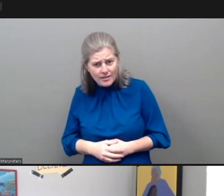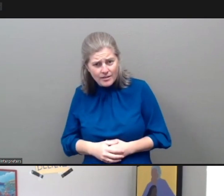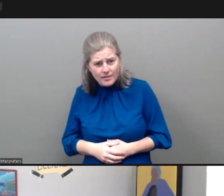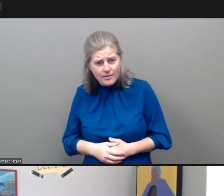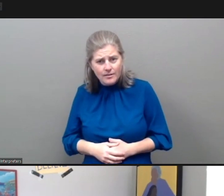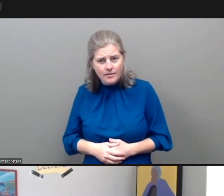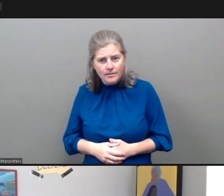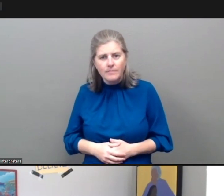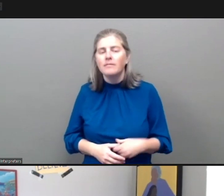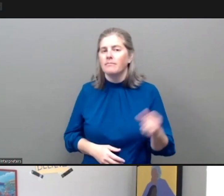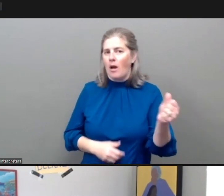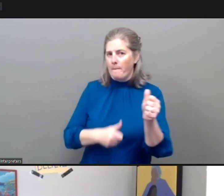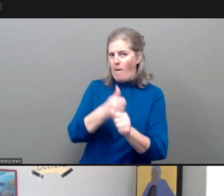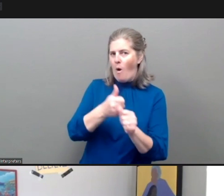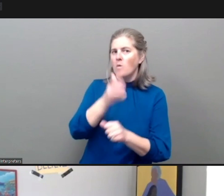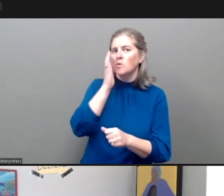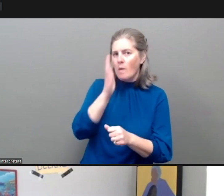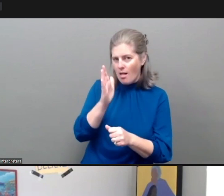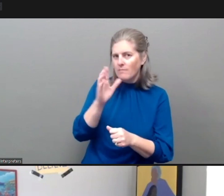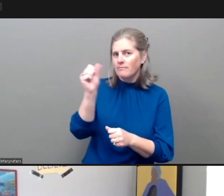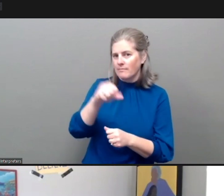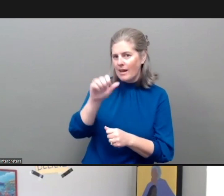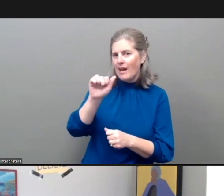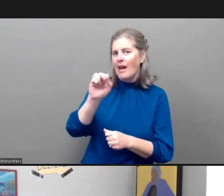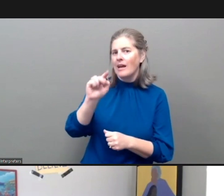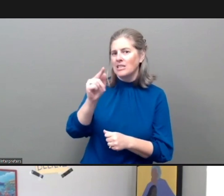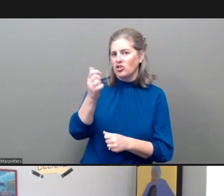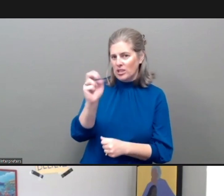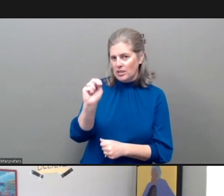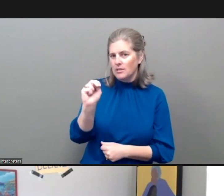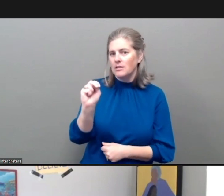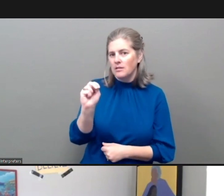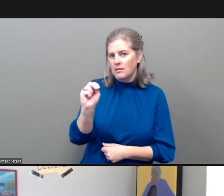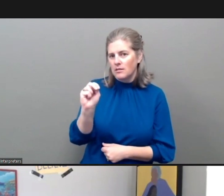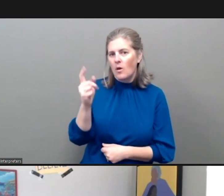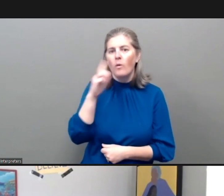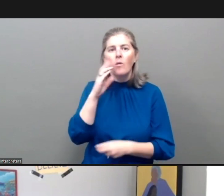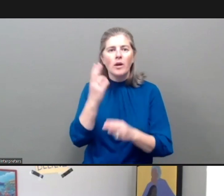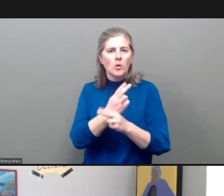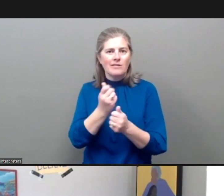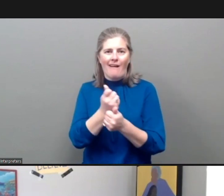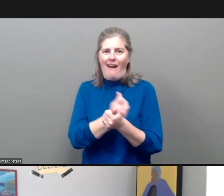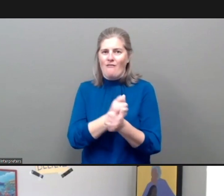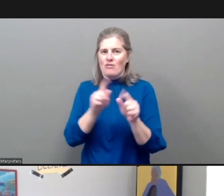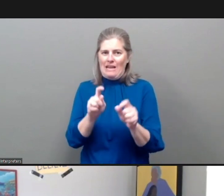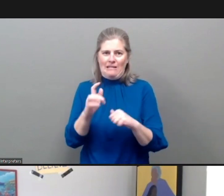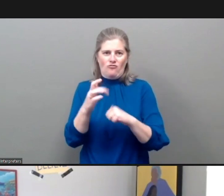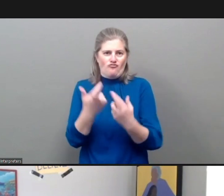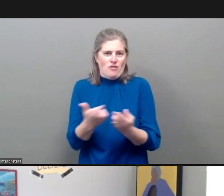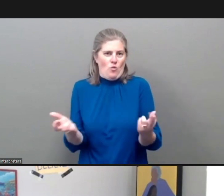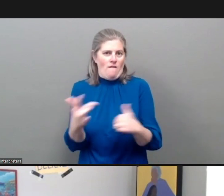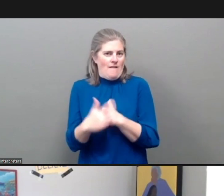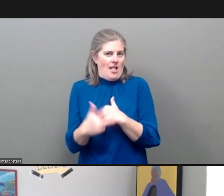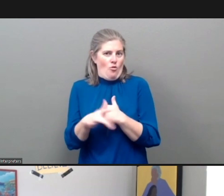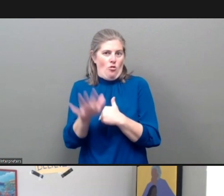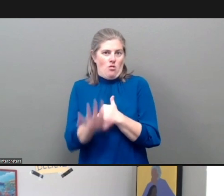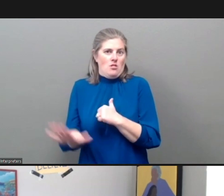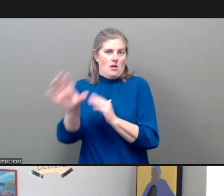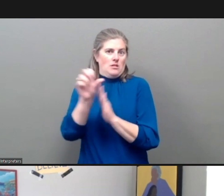I think most of them will, but I think we're going to be using every testing resource we have in the